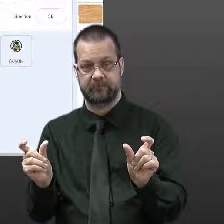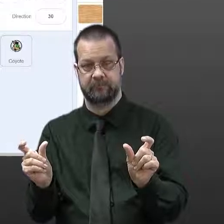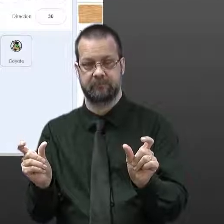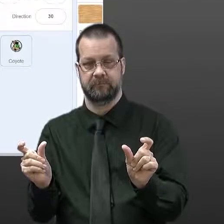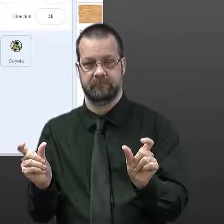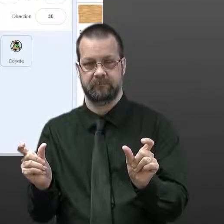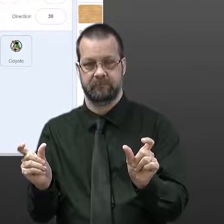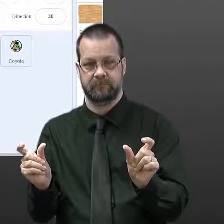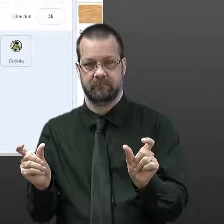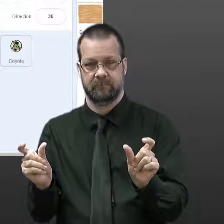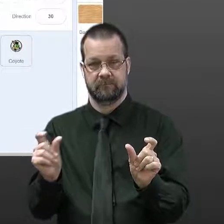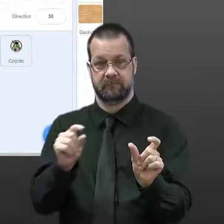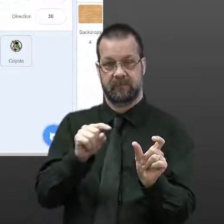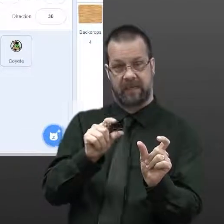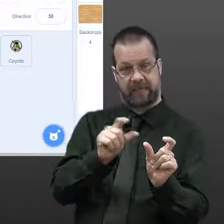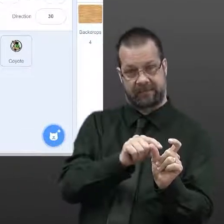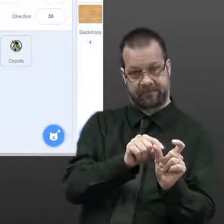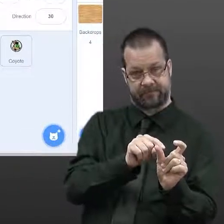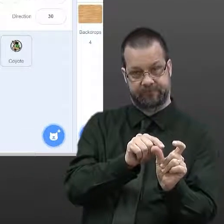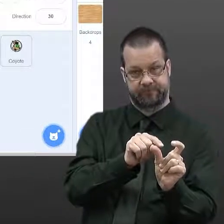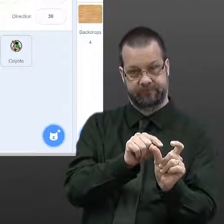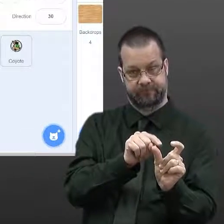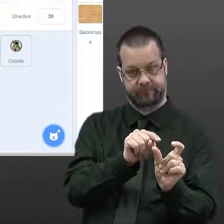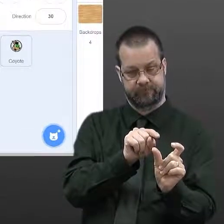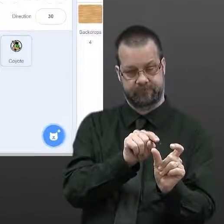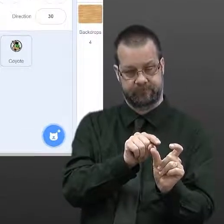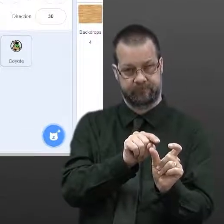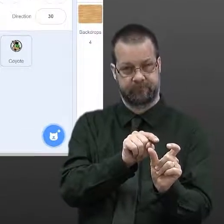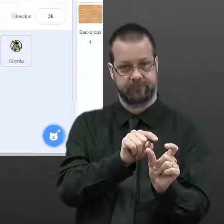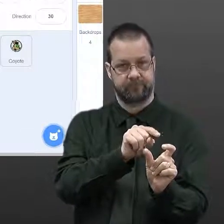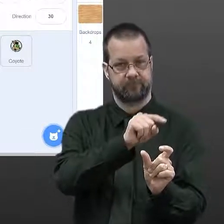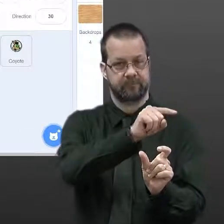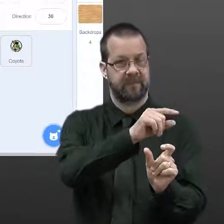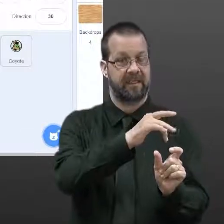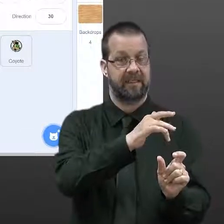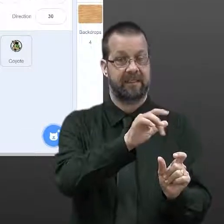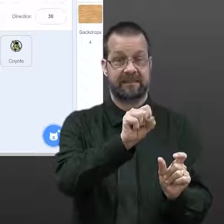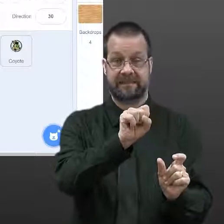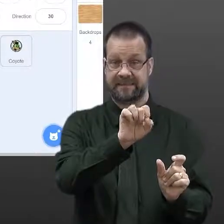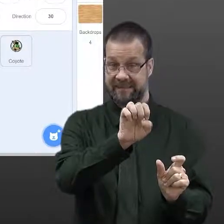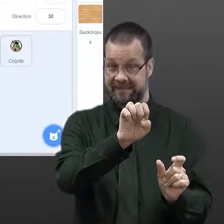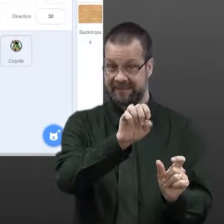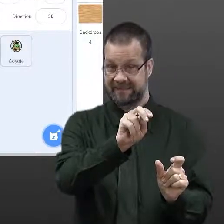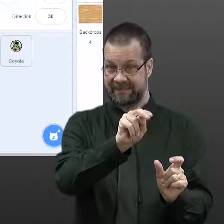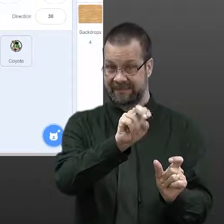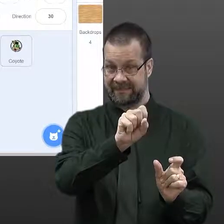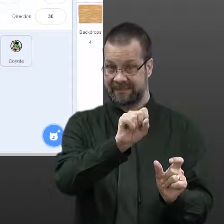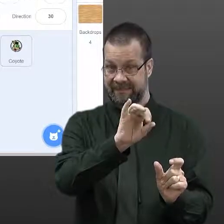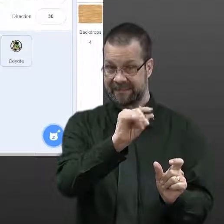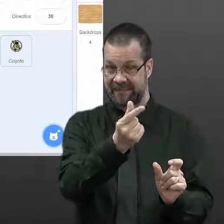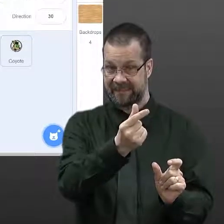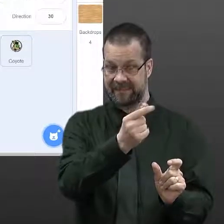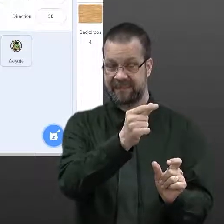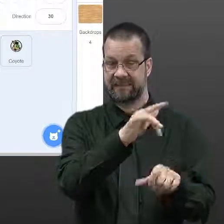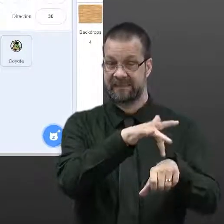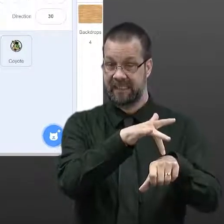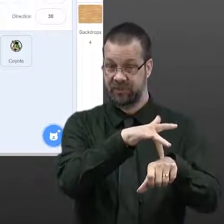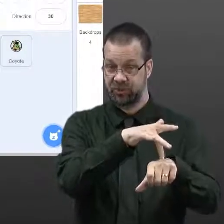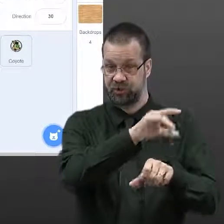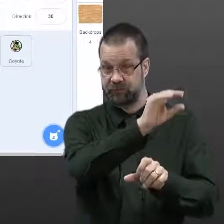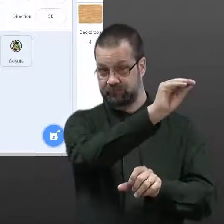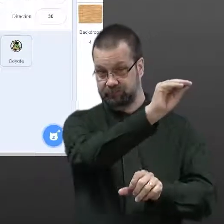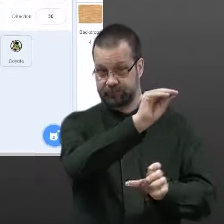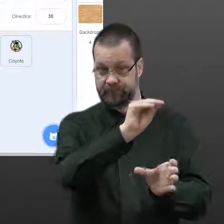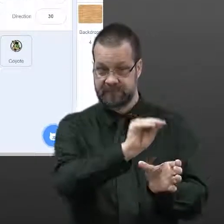we have two pointy spaces. In the left space, in sensing, we want to grab